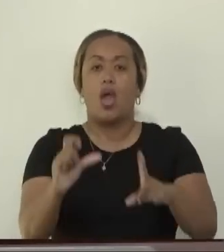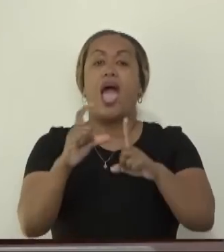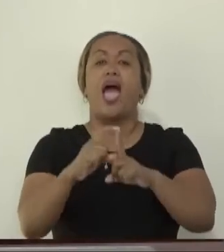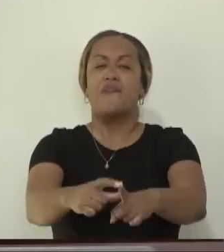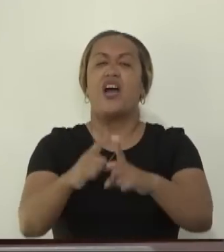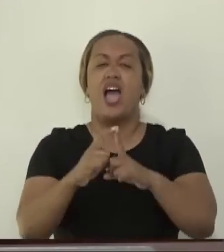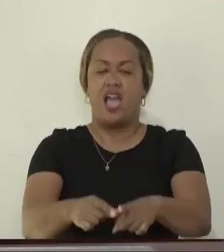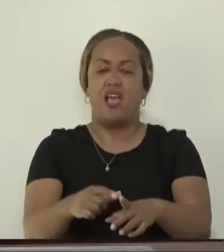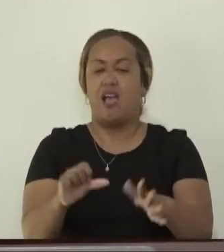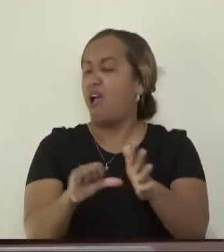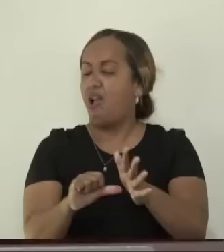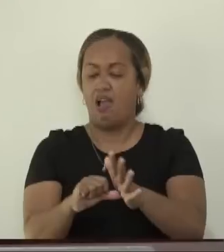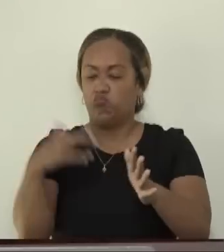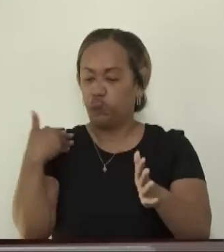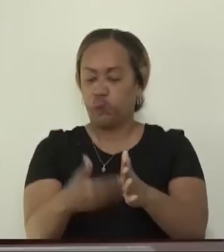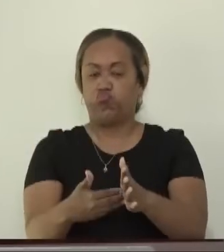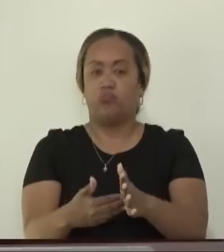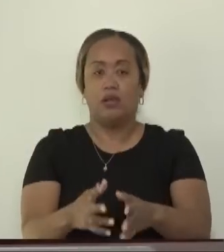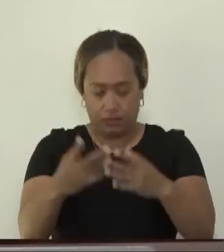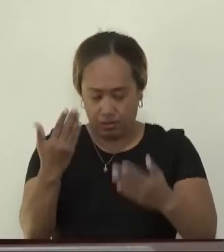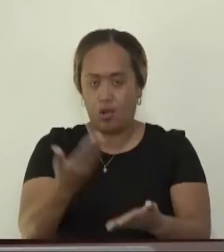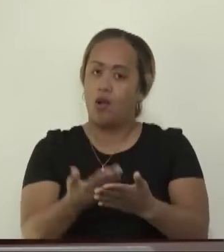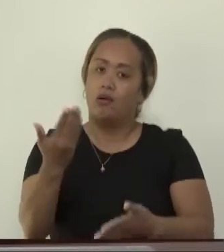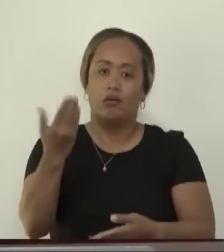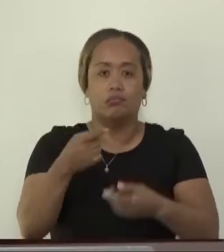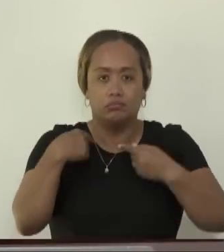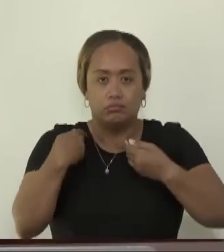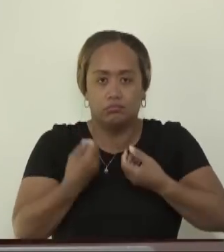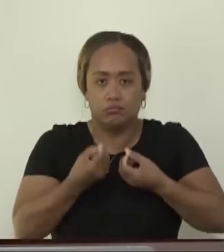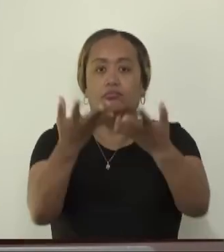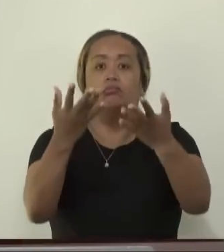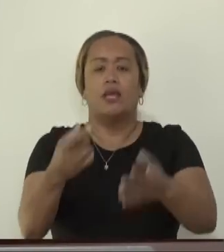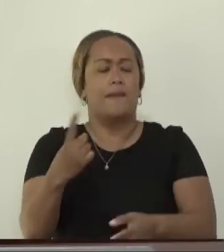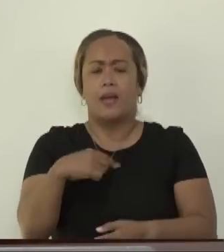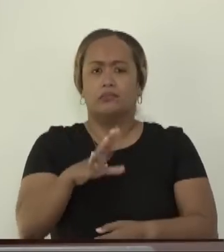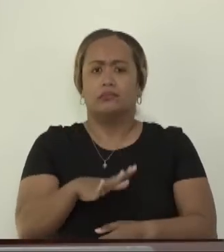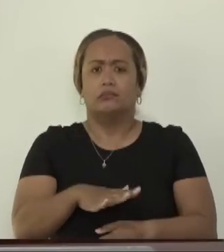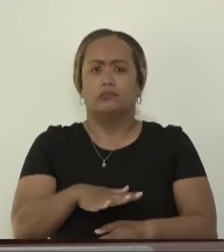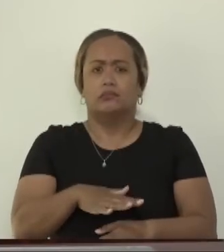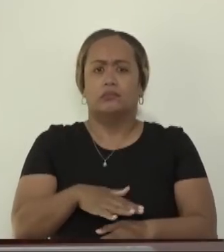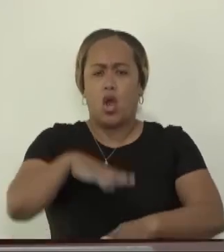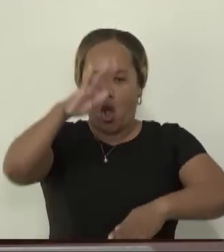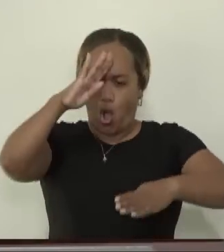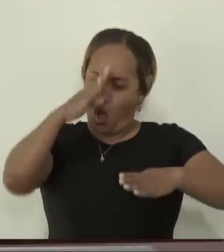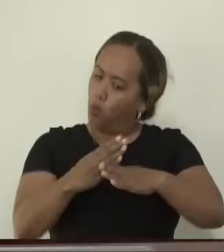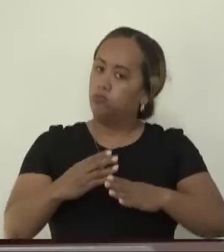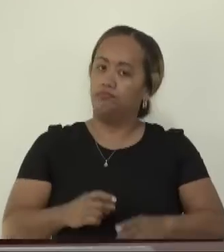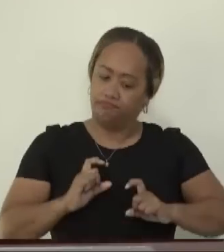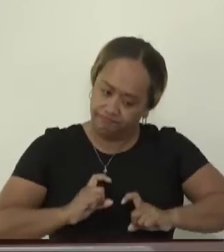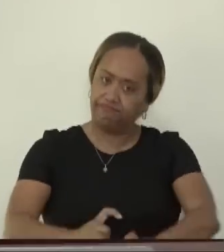situation. I have touched on that tonight, but we are not deterred. Our faith in this